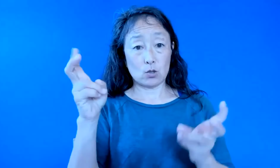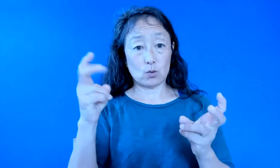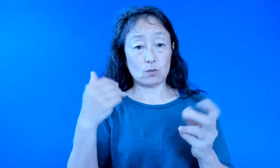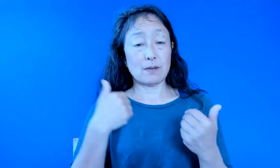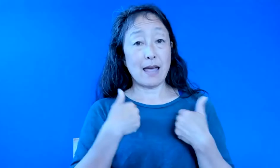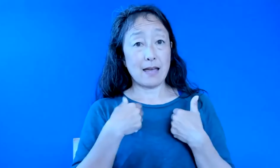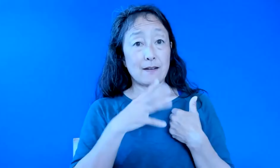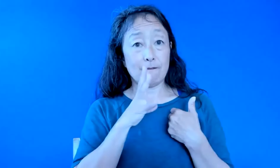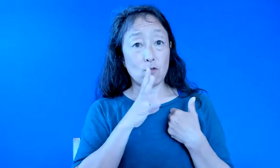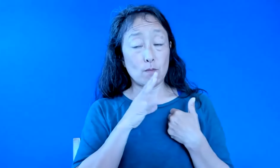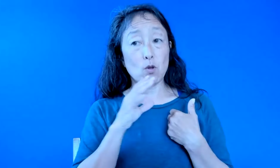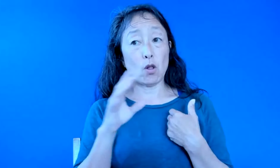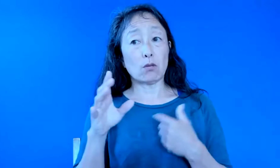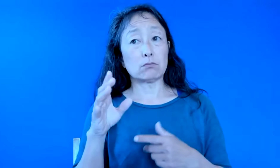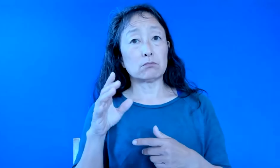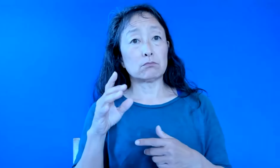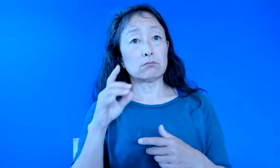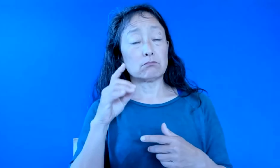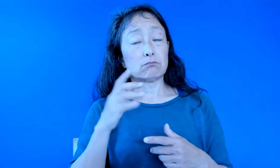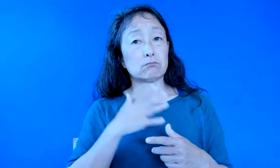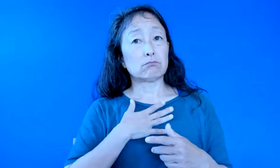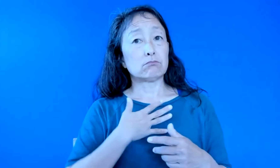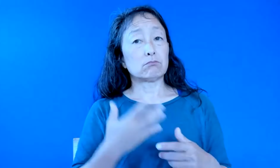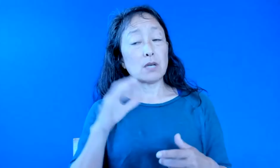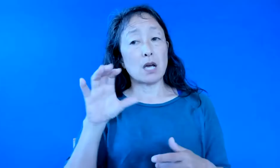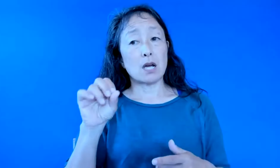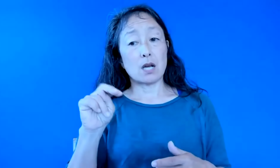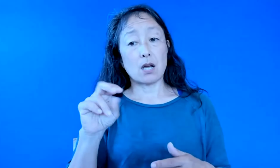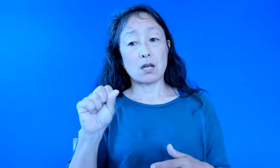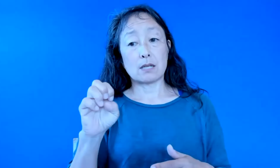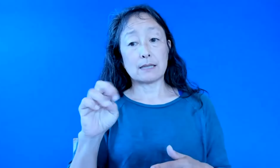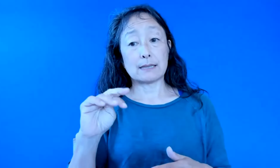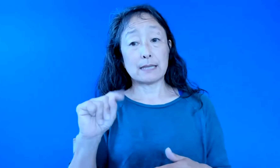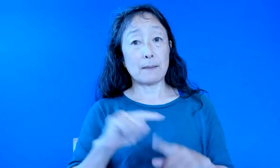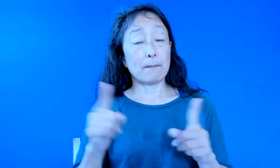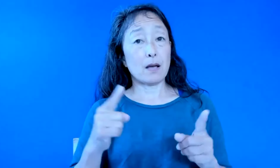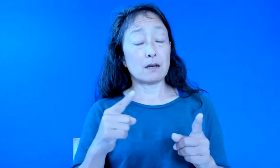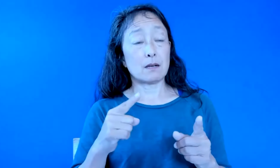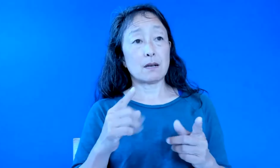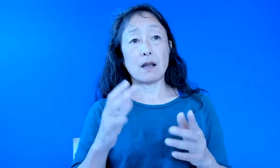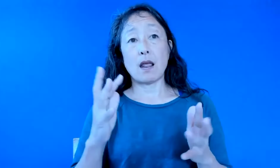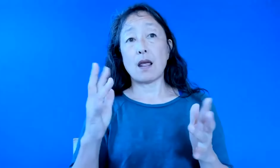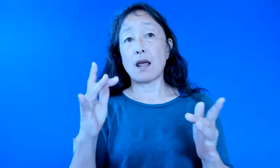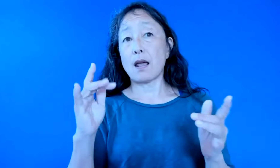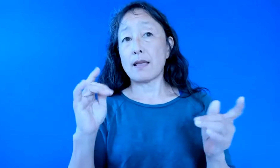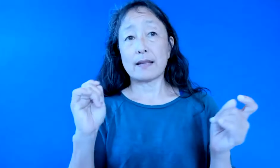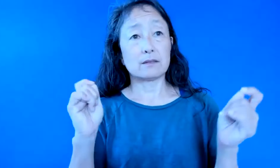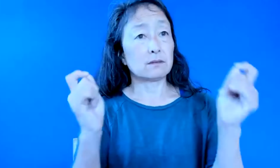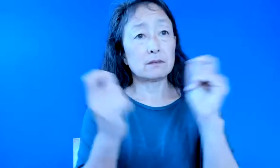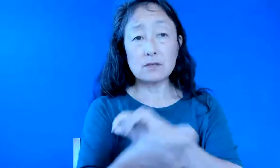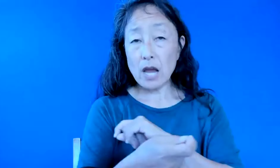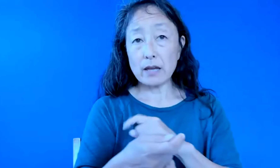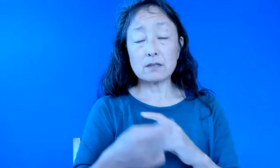at some point it turned to nonverbal consent, where the person didn't want to